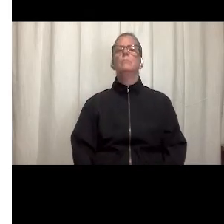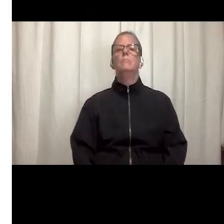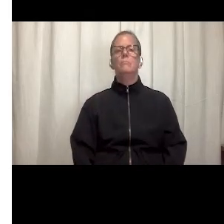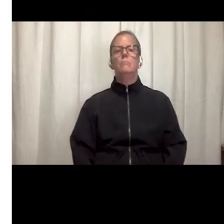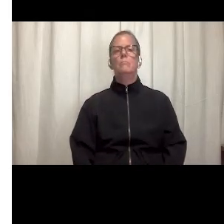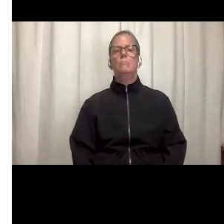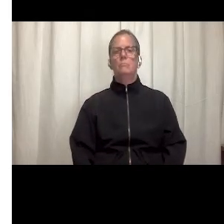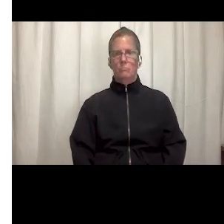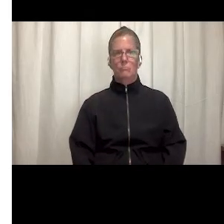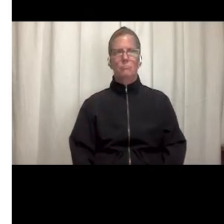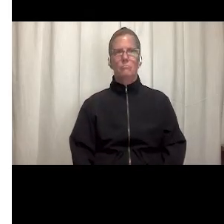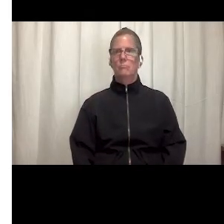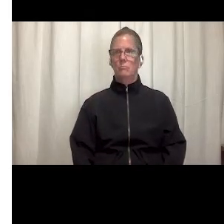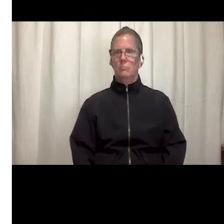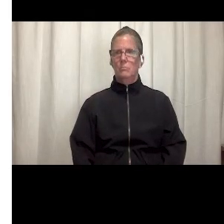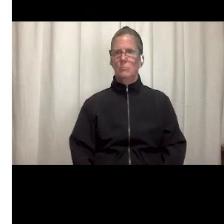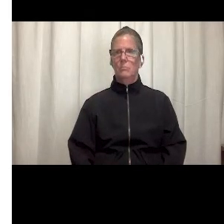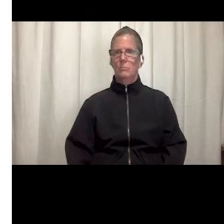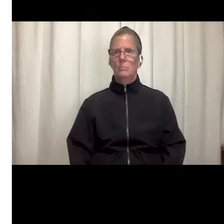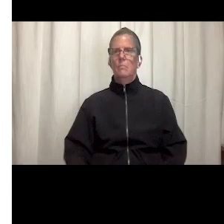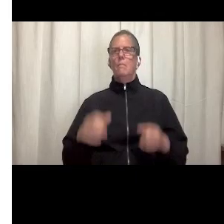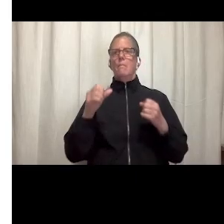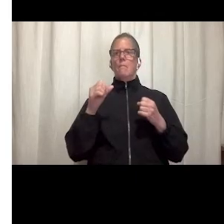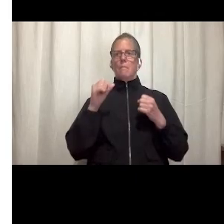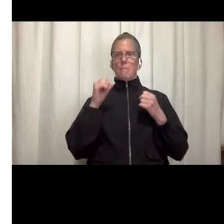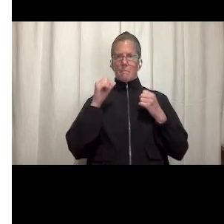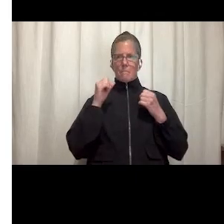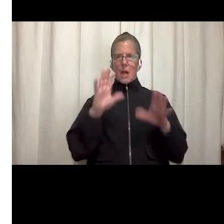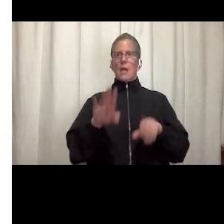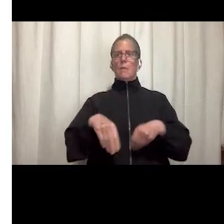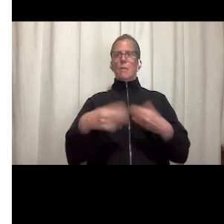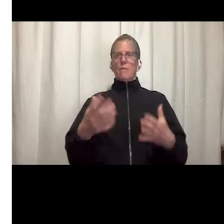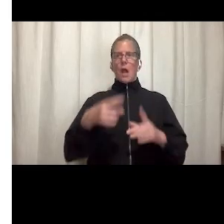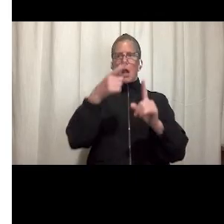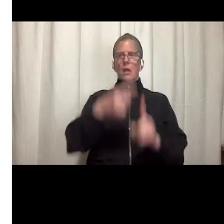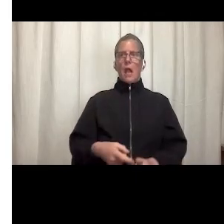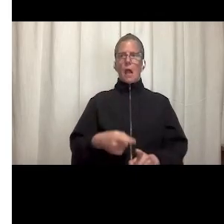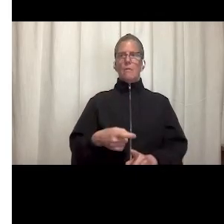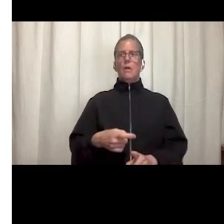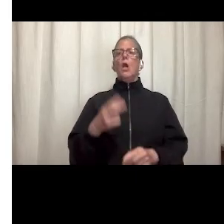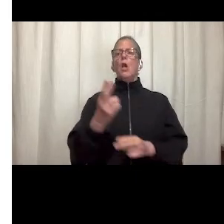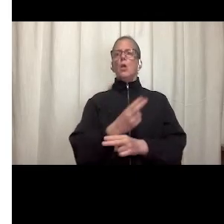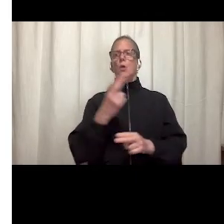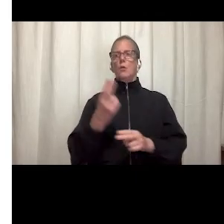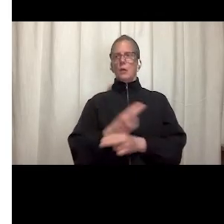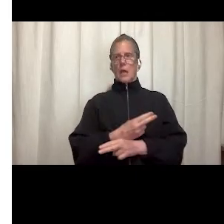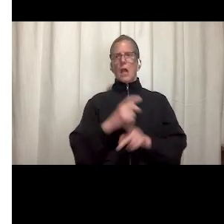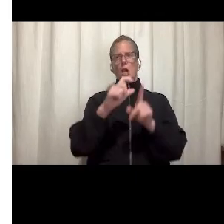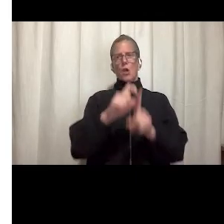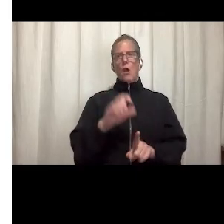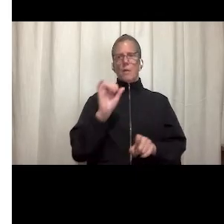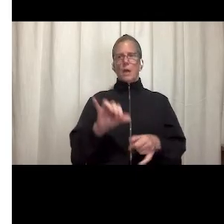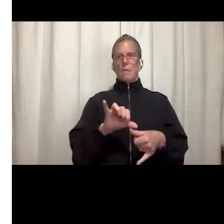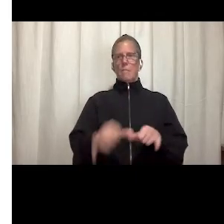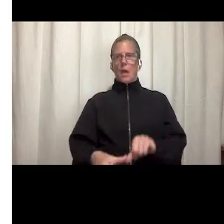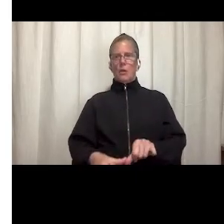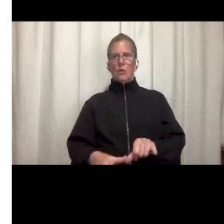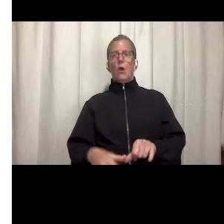Many grantees provided objectives or goals using measurable terms. One example of an implementation